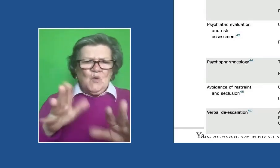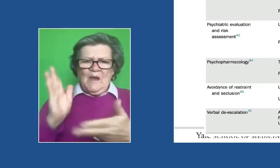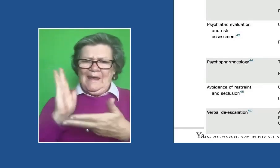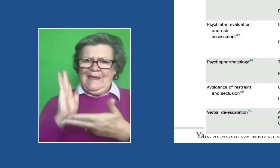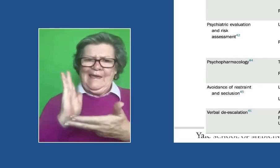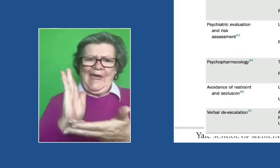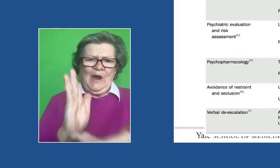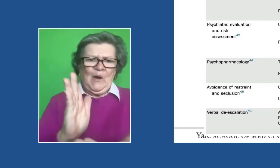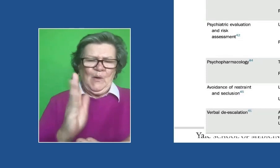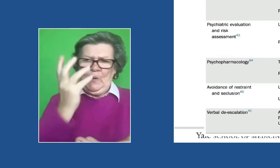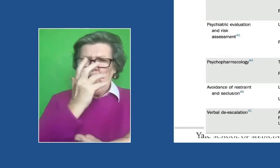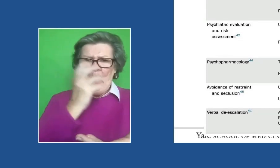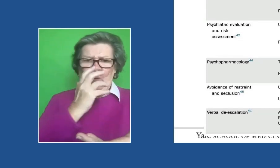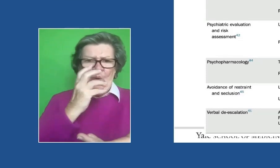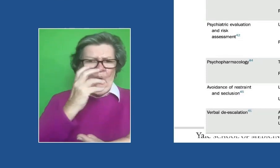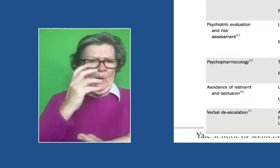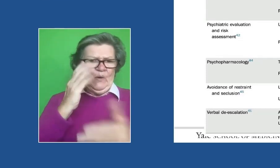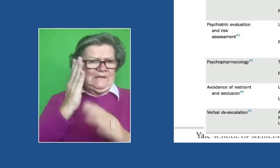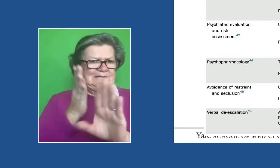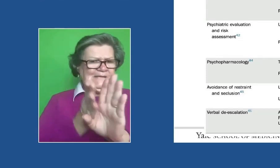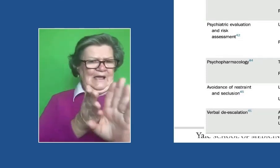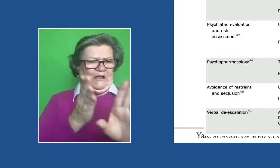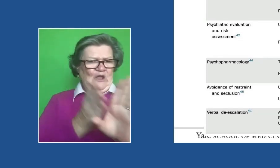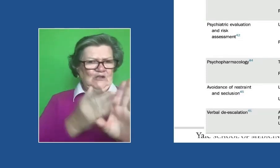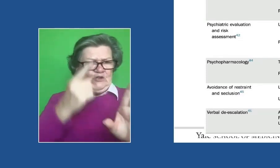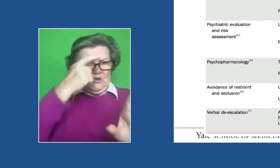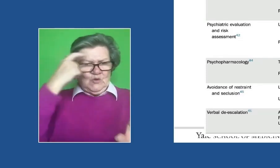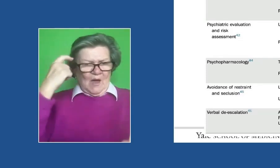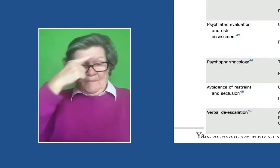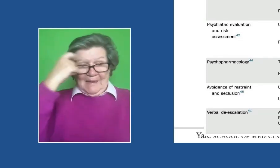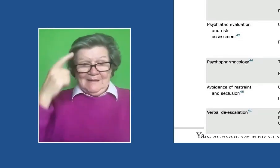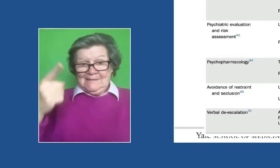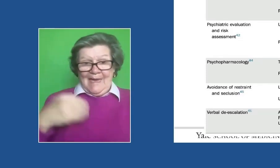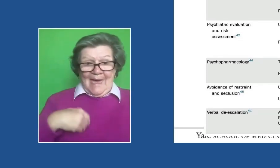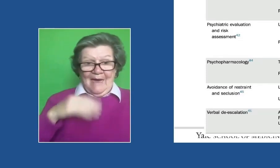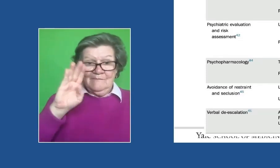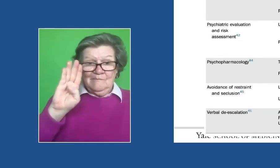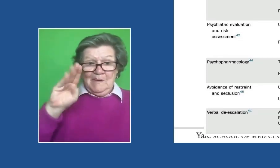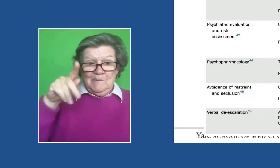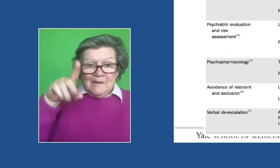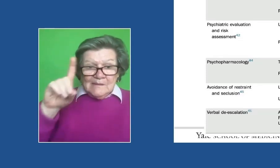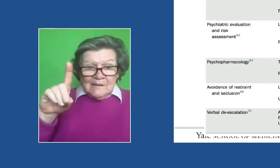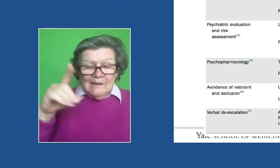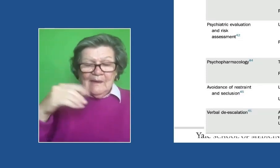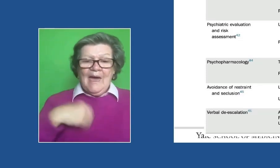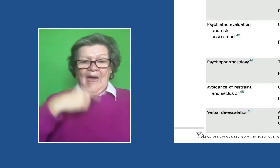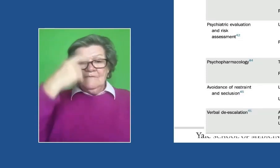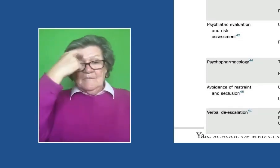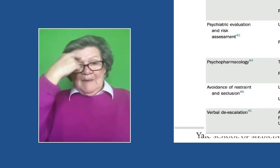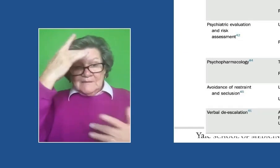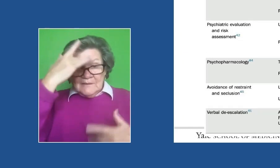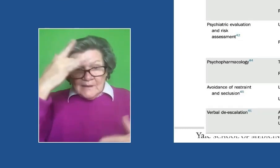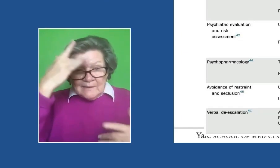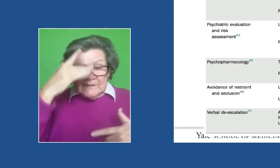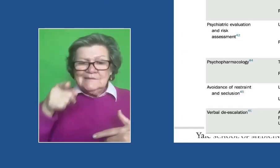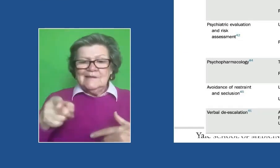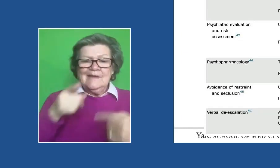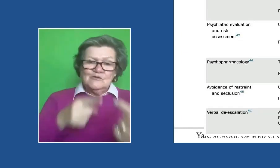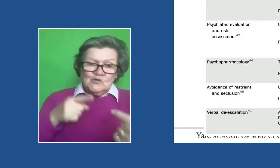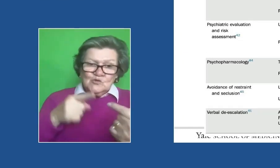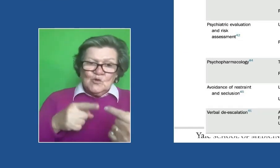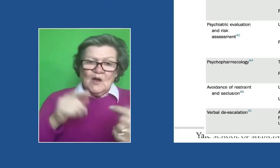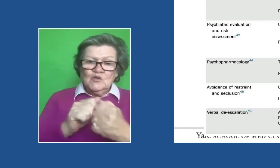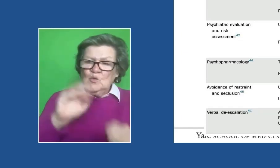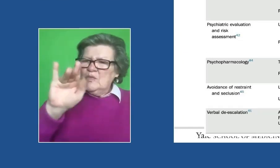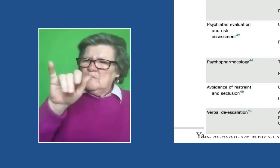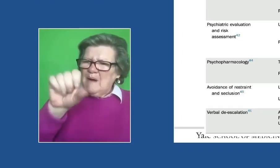long-lasting psychological trauma from the fact that they have borderline personality disorder and mental illness, the fact that they've struggled with bias and